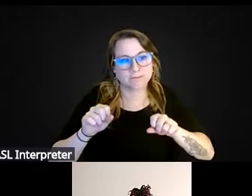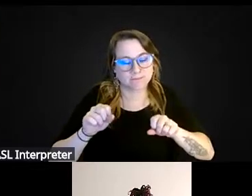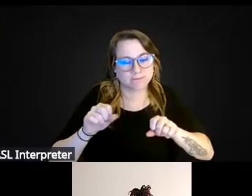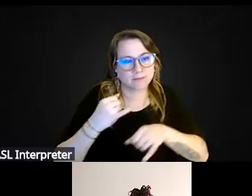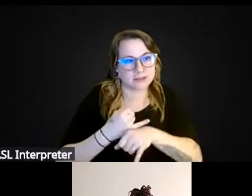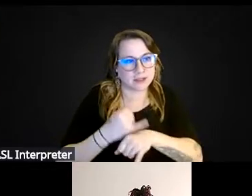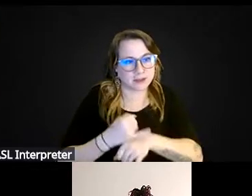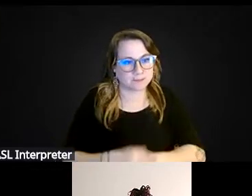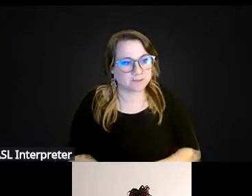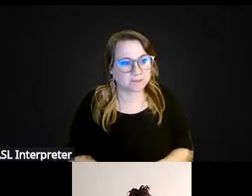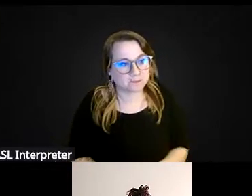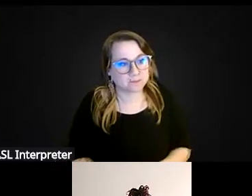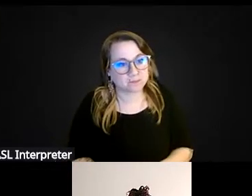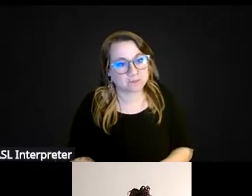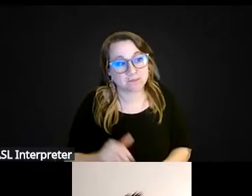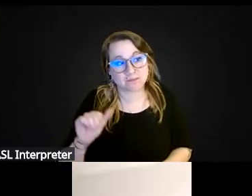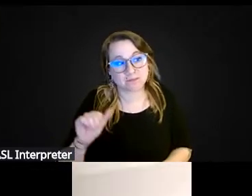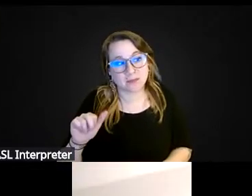Yes, Arbuckle?